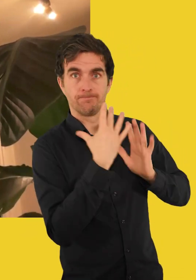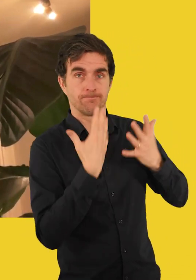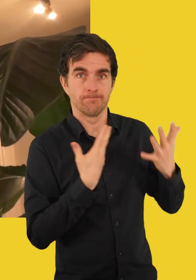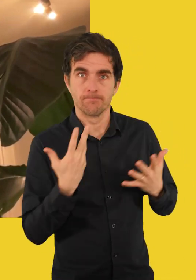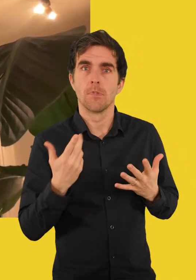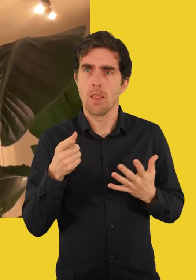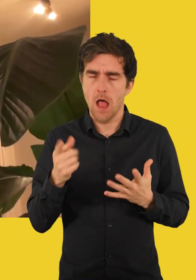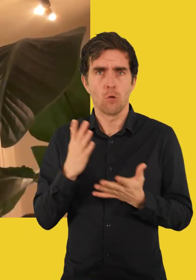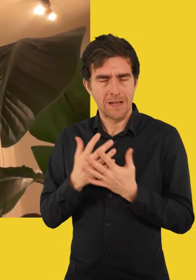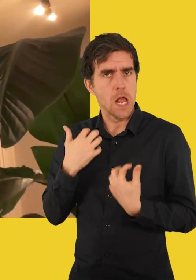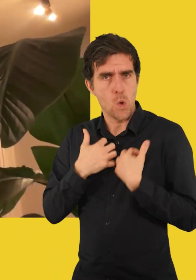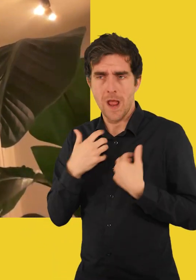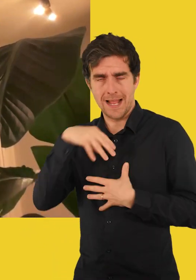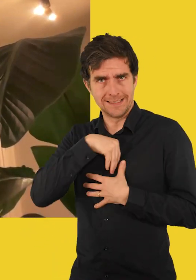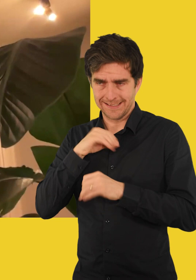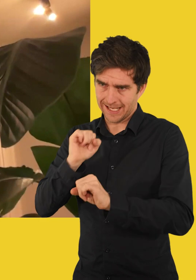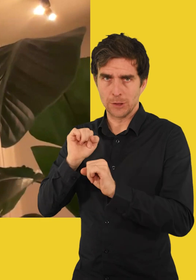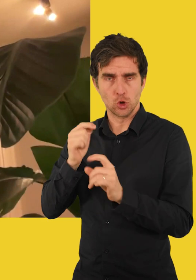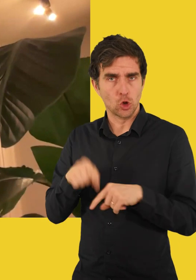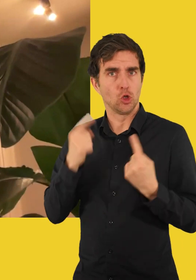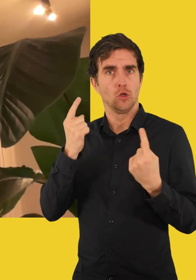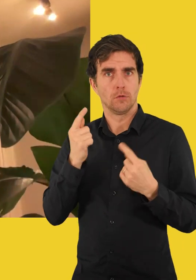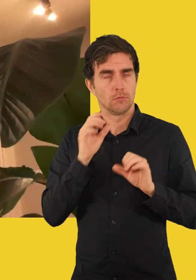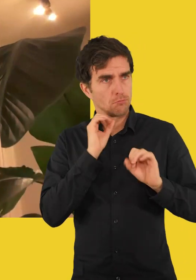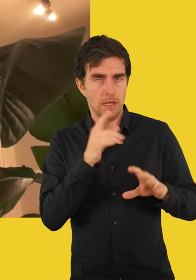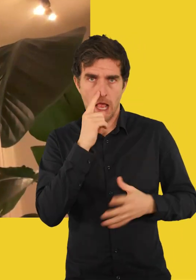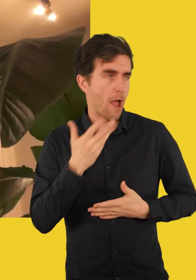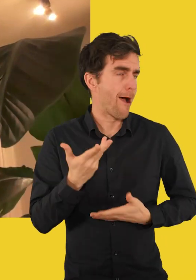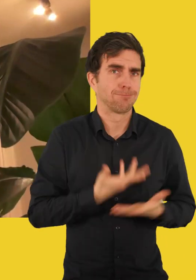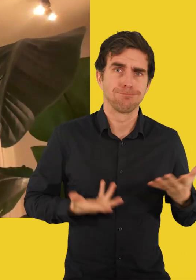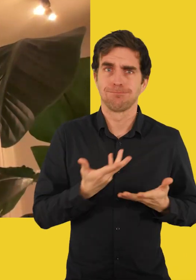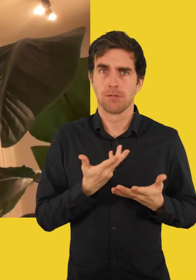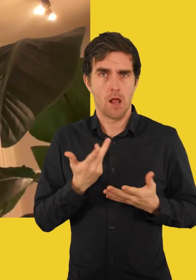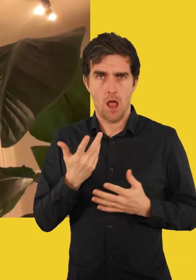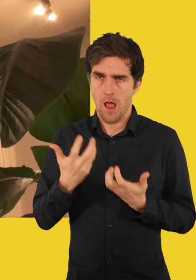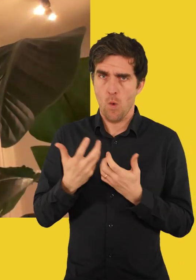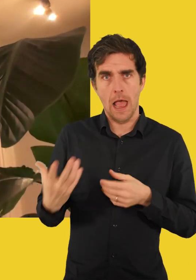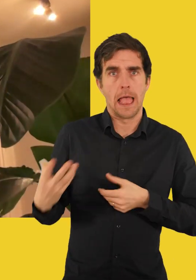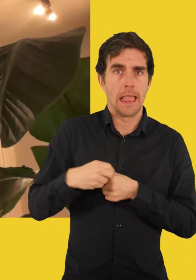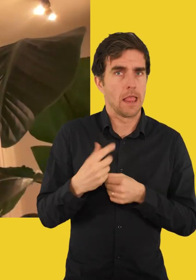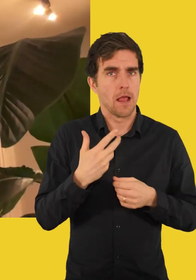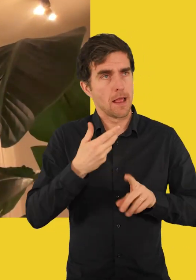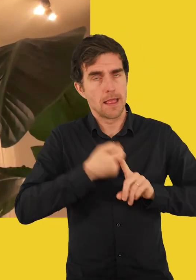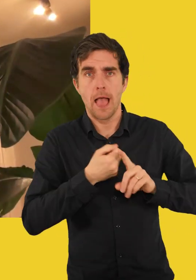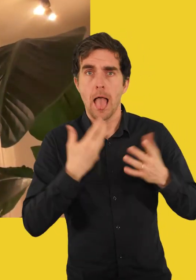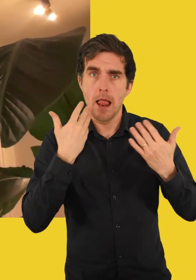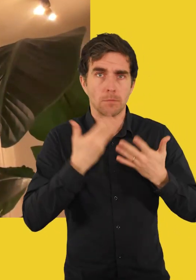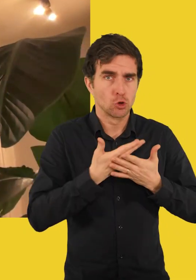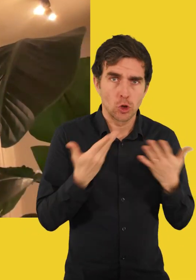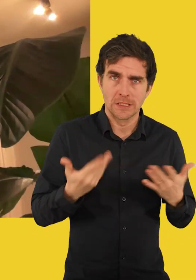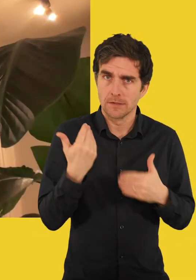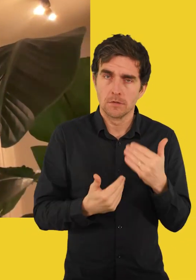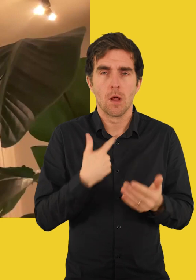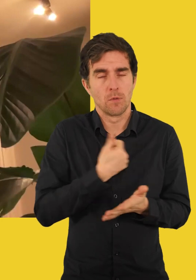an intersectional perspective. In our conversations with community partners about climate justice in particularly,